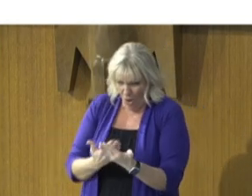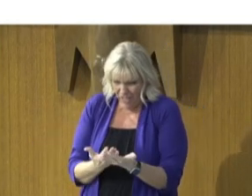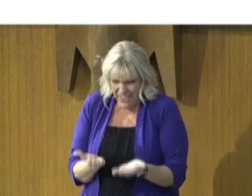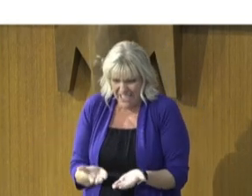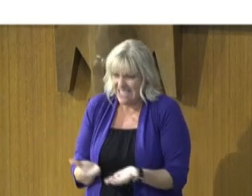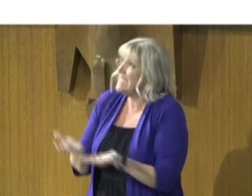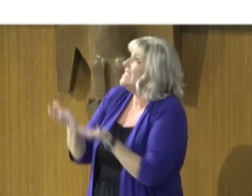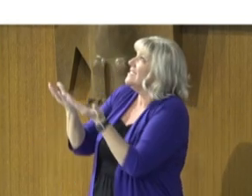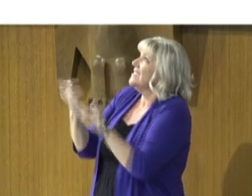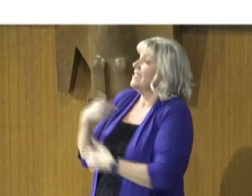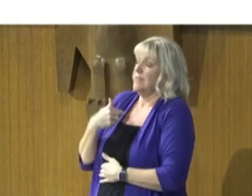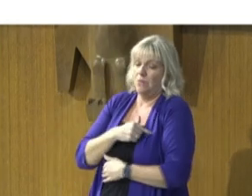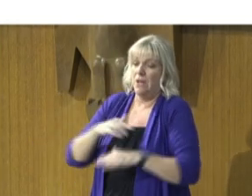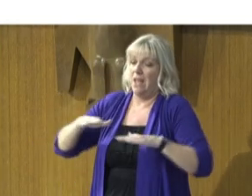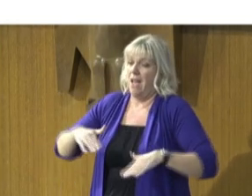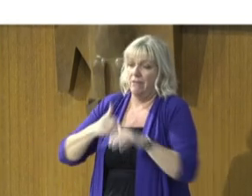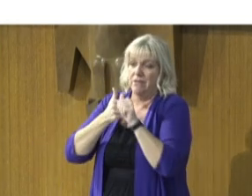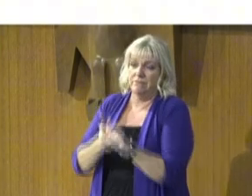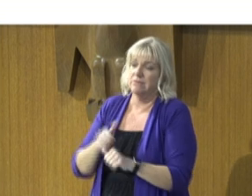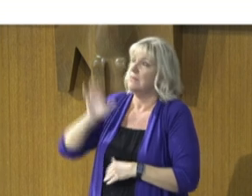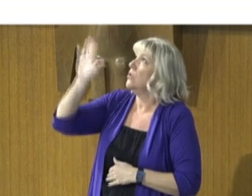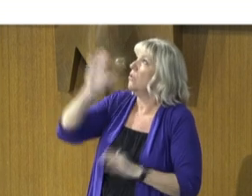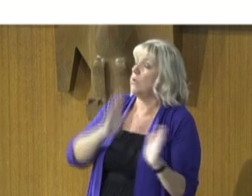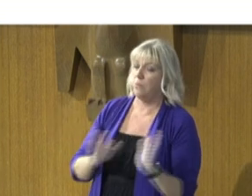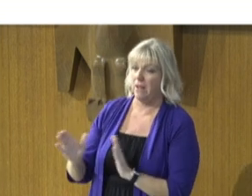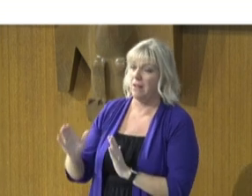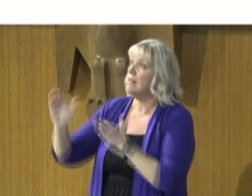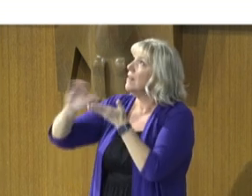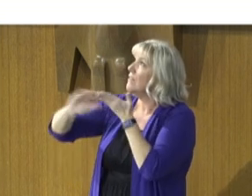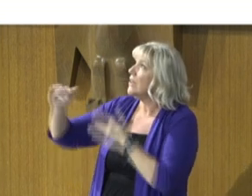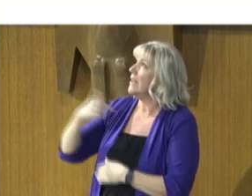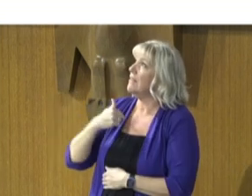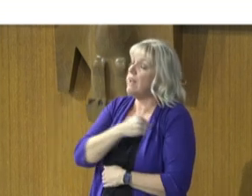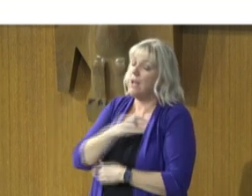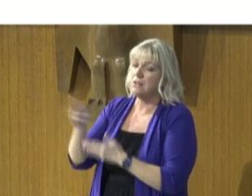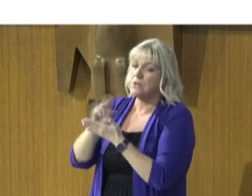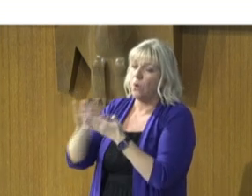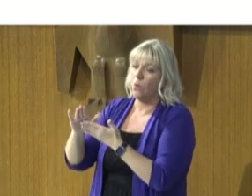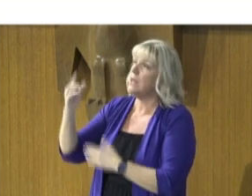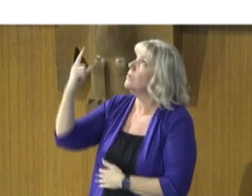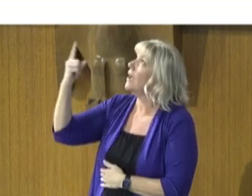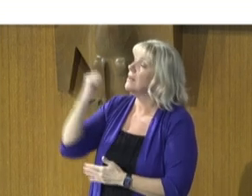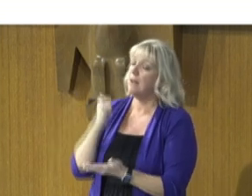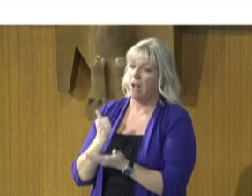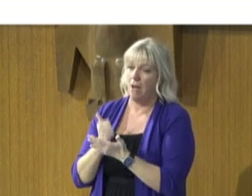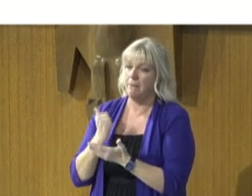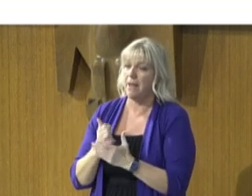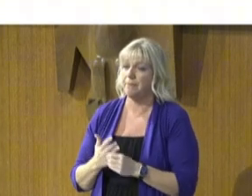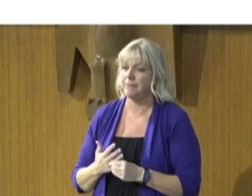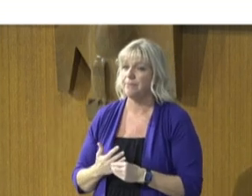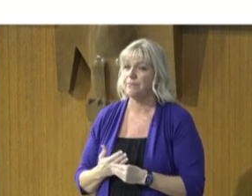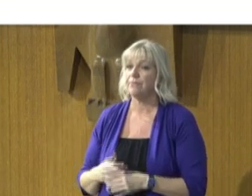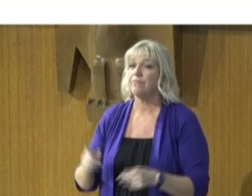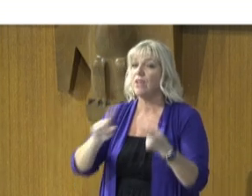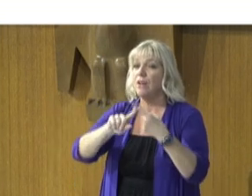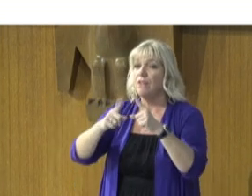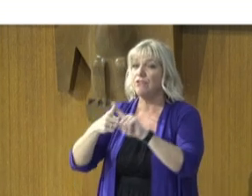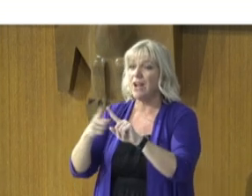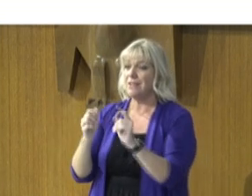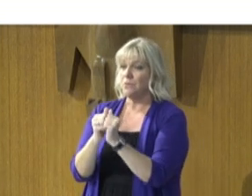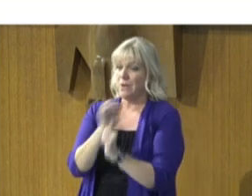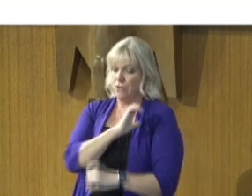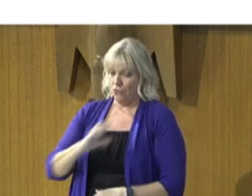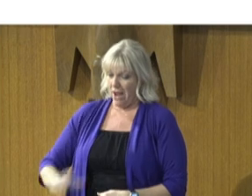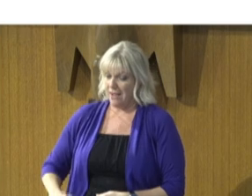not lived according to your will. Forgive us, Holy One. Amen. Friends, in Christ, our sins